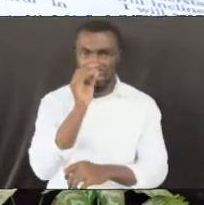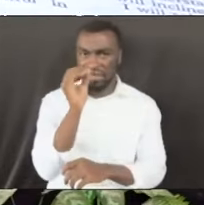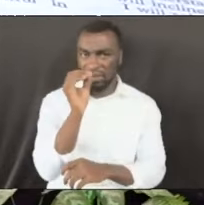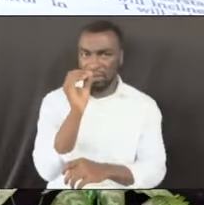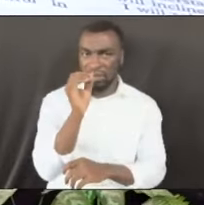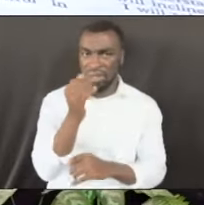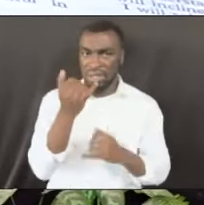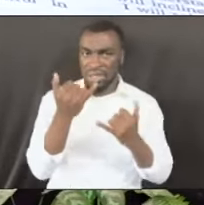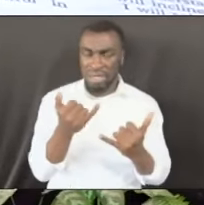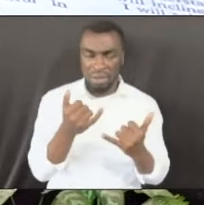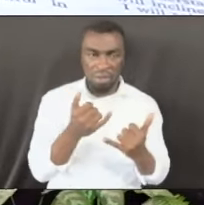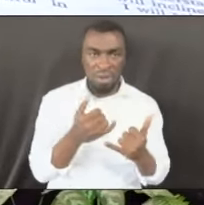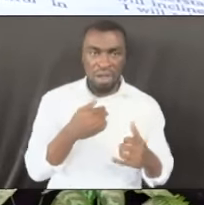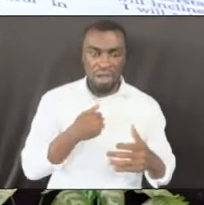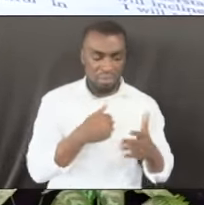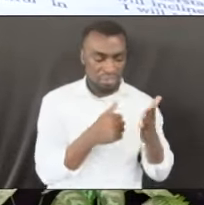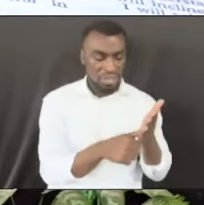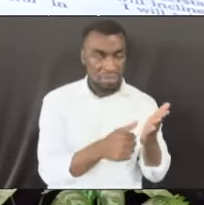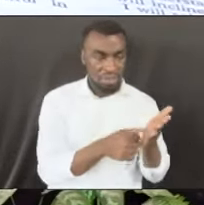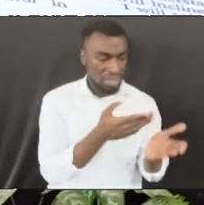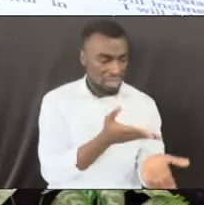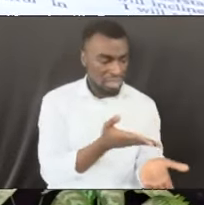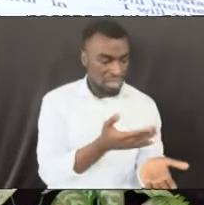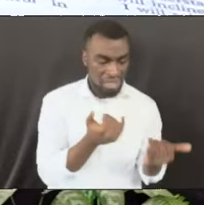to another phase of trouble.